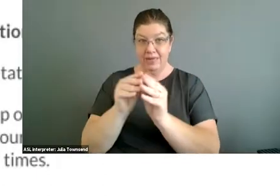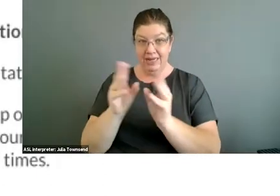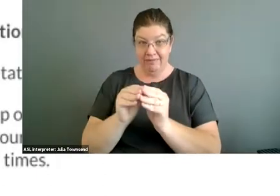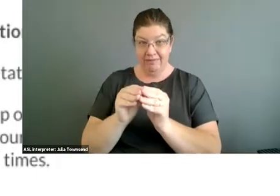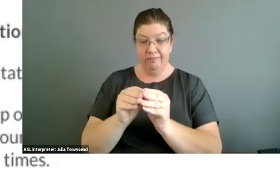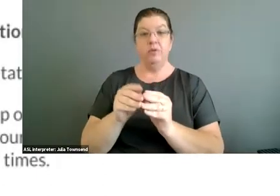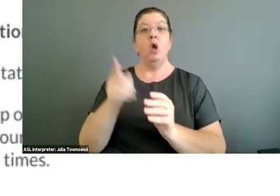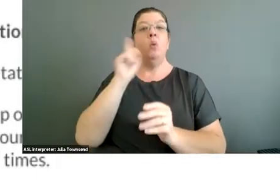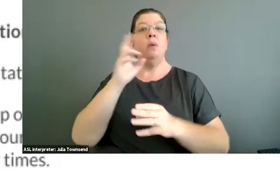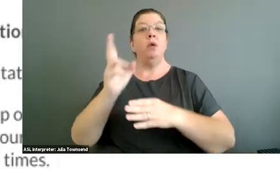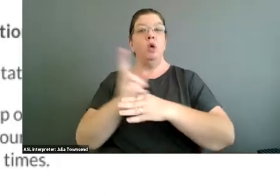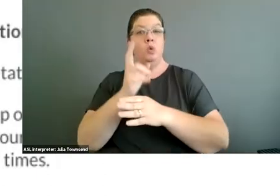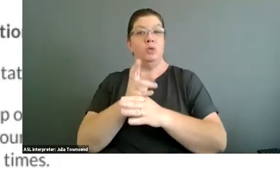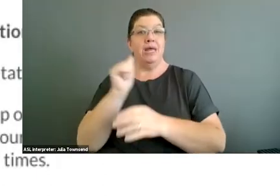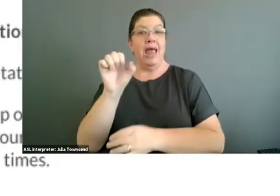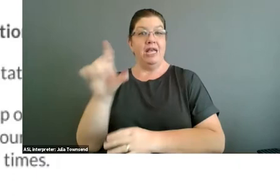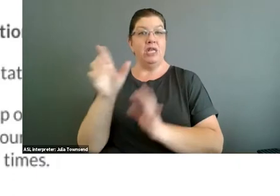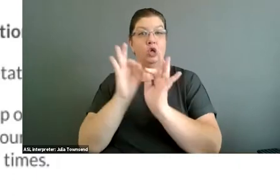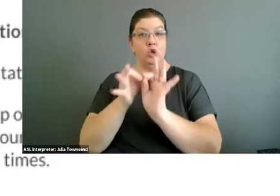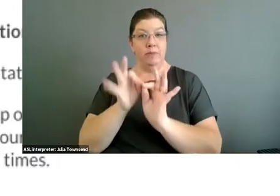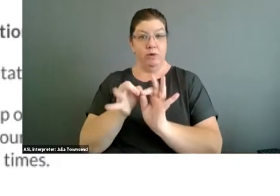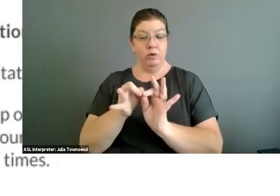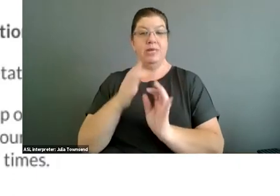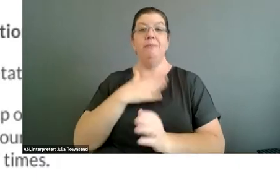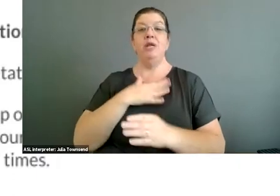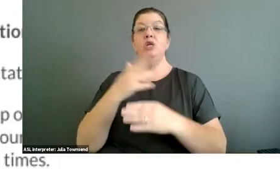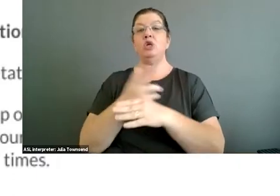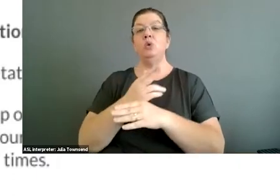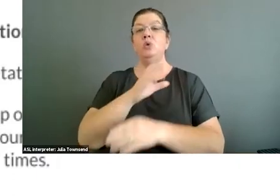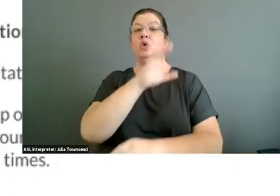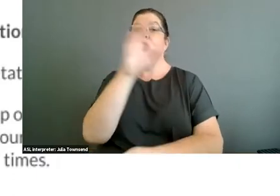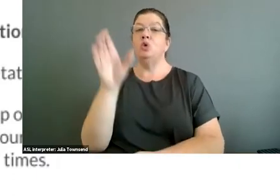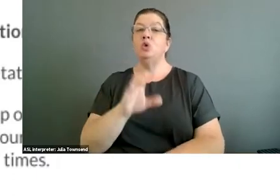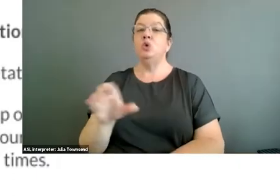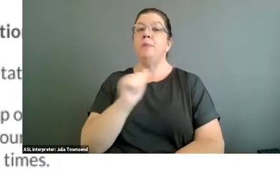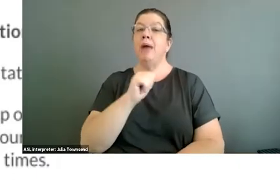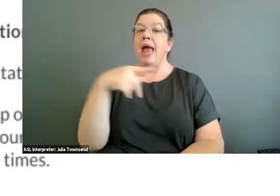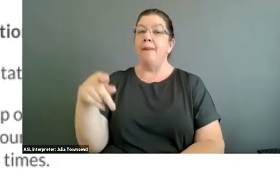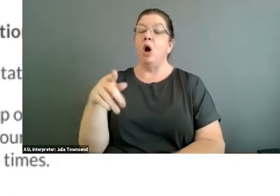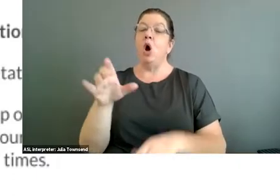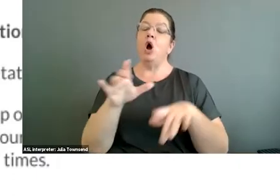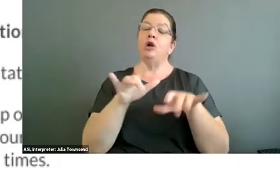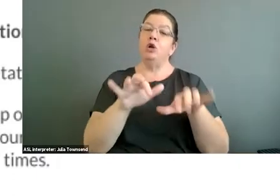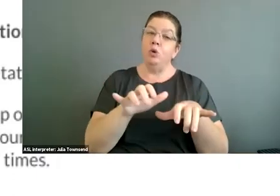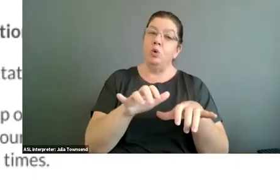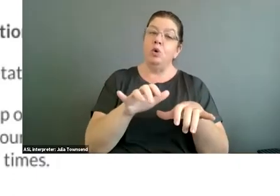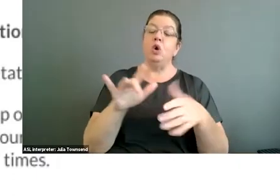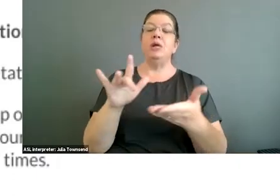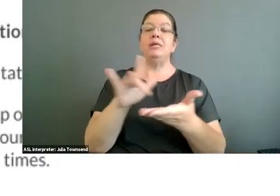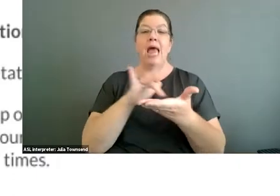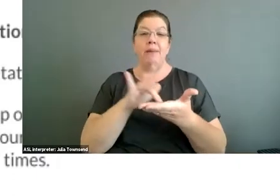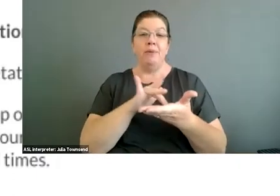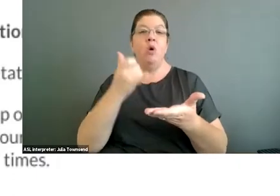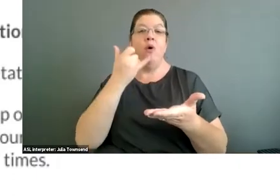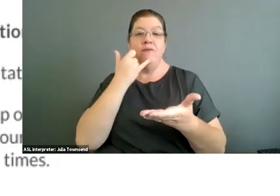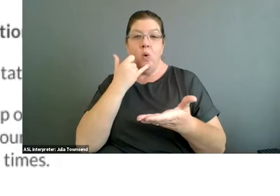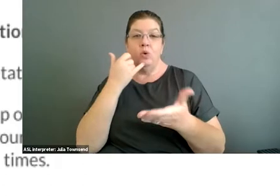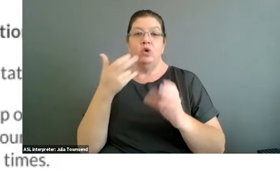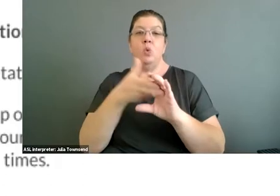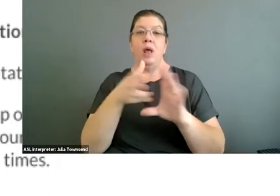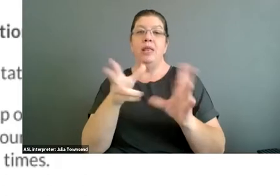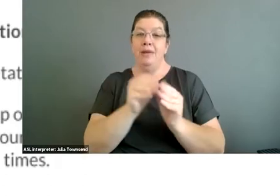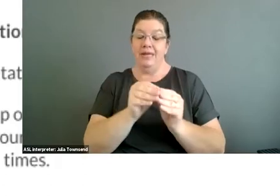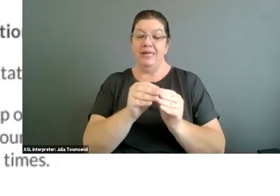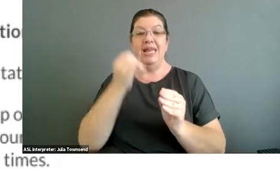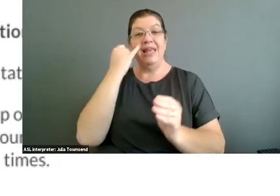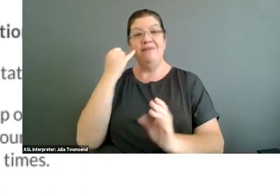If you will be using ASL interpretation, please use the Zoom app on your computer, tablet, or phone to join this meeting. If you join